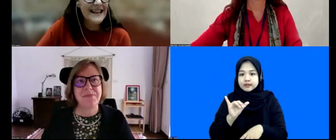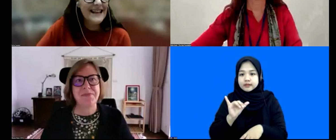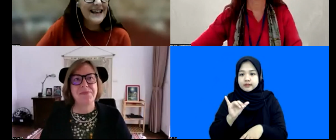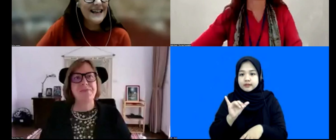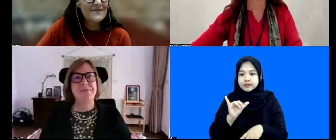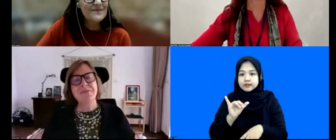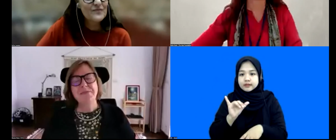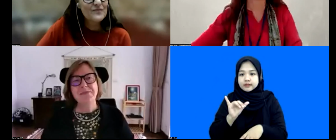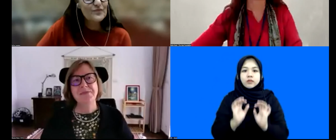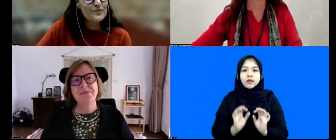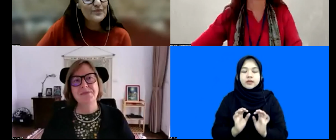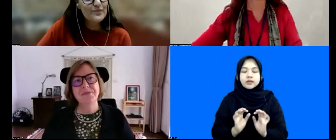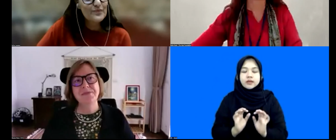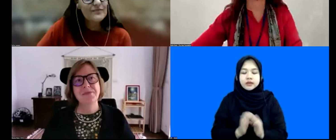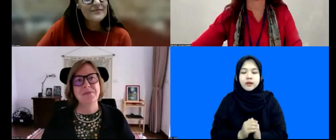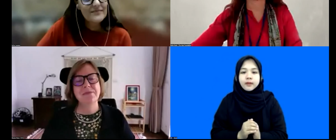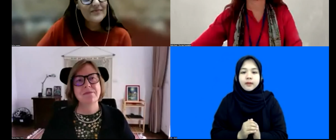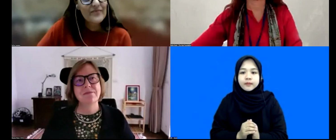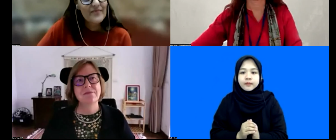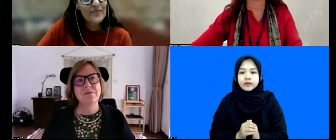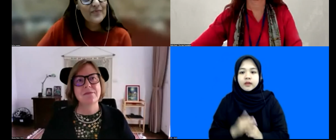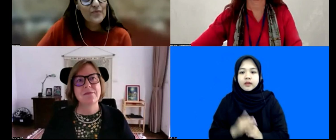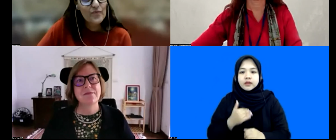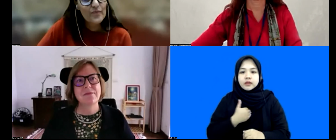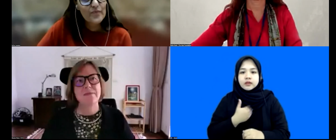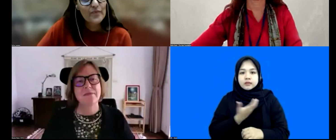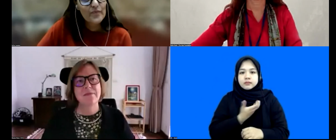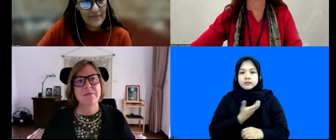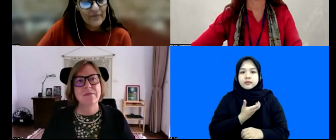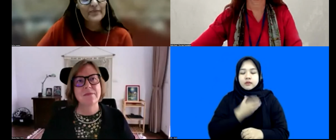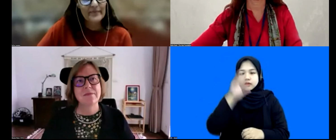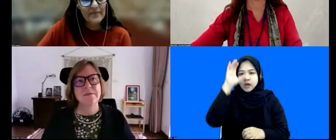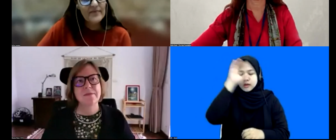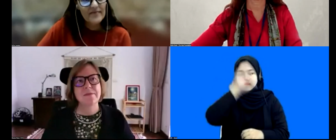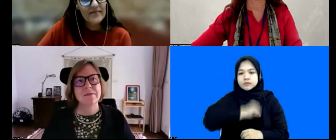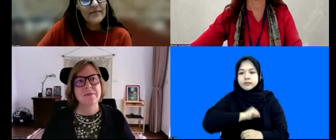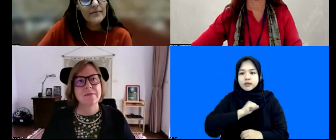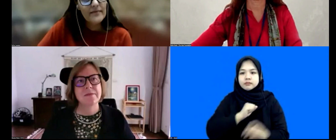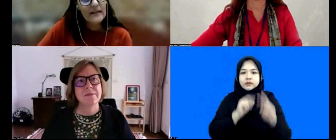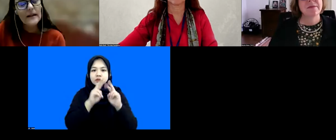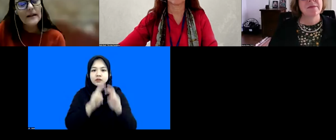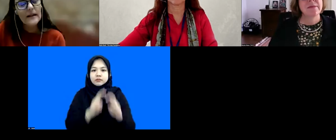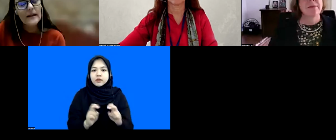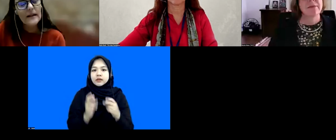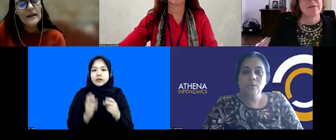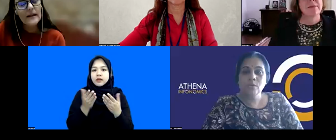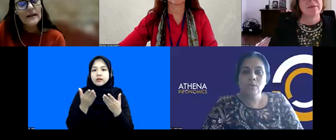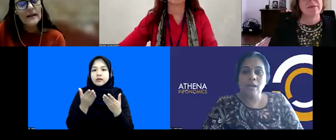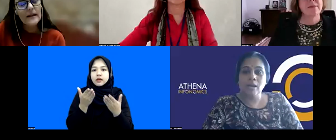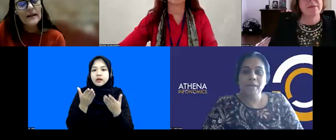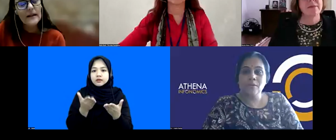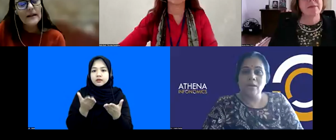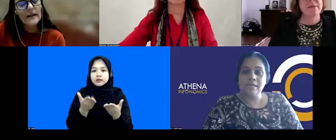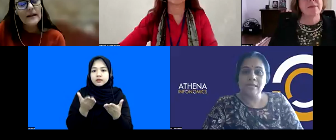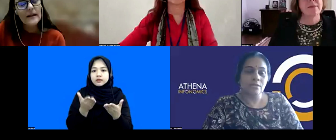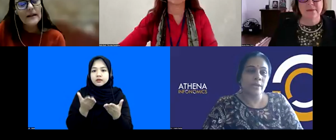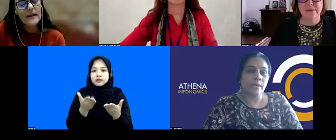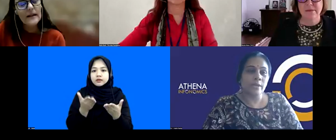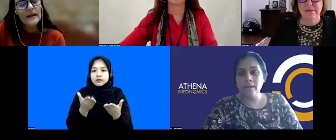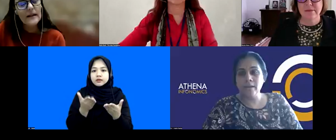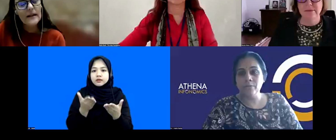I wanted to understand from your study as well as your work, have you come across